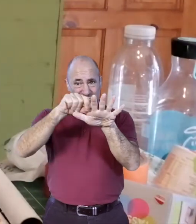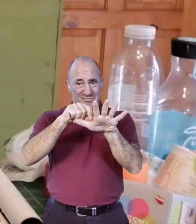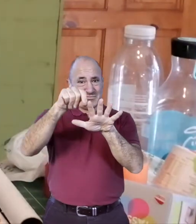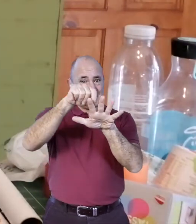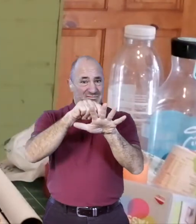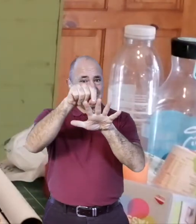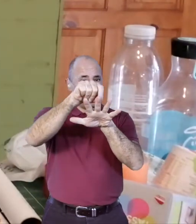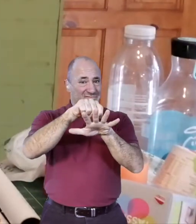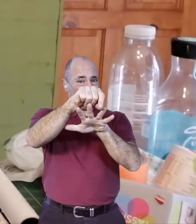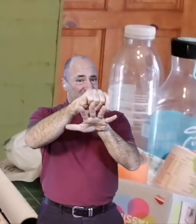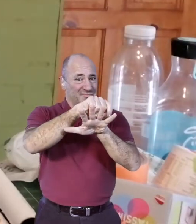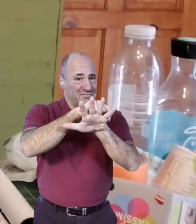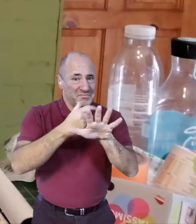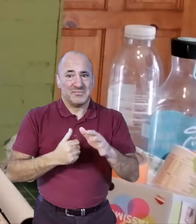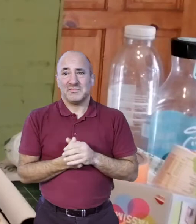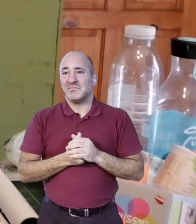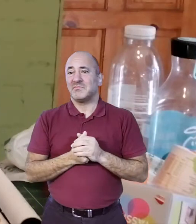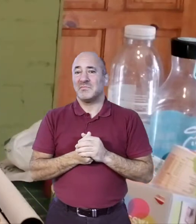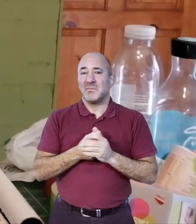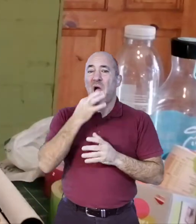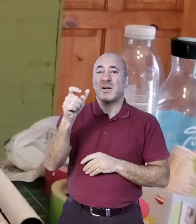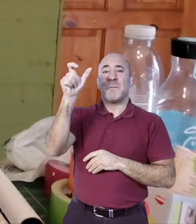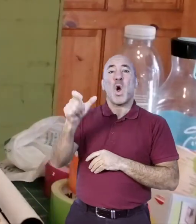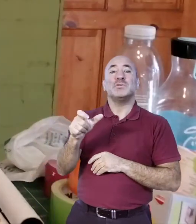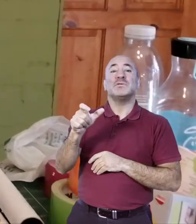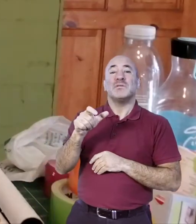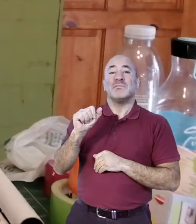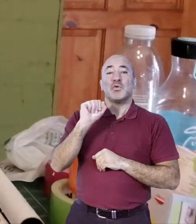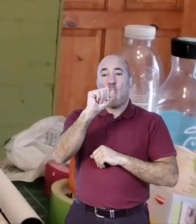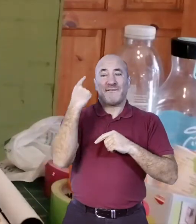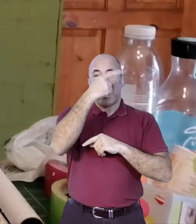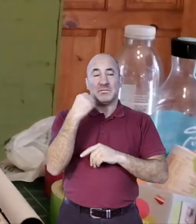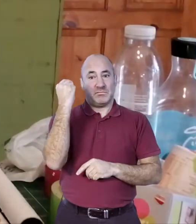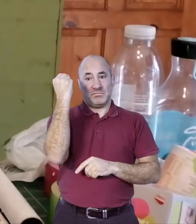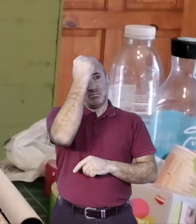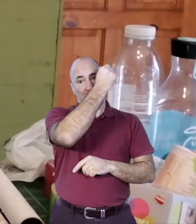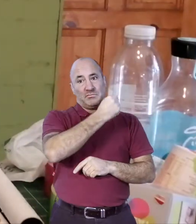your own hand. You could get someone to draw around your face.